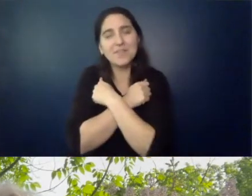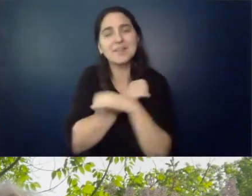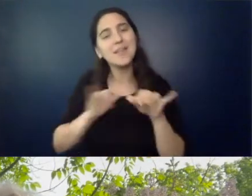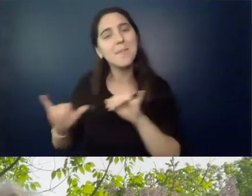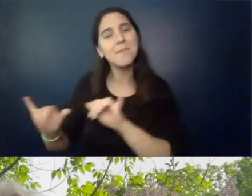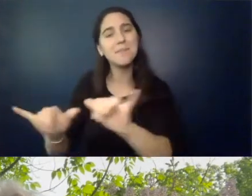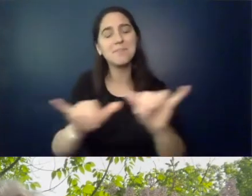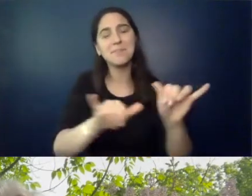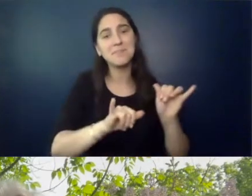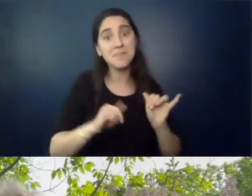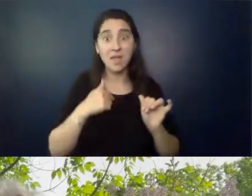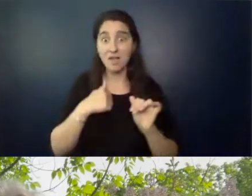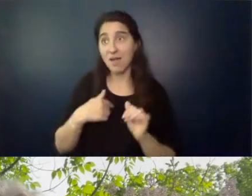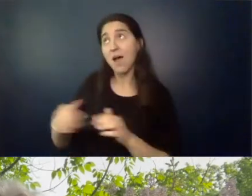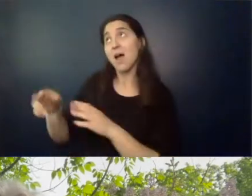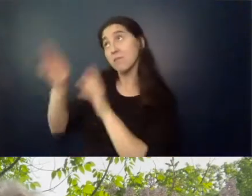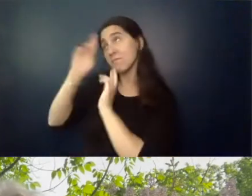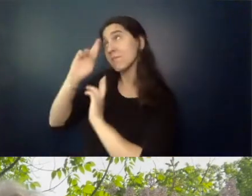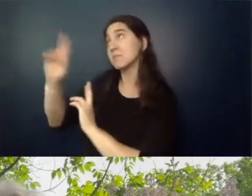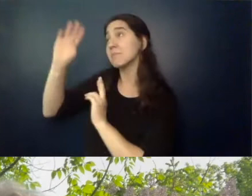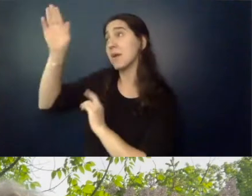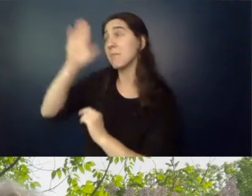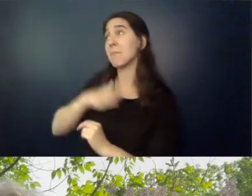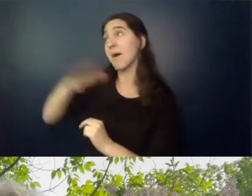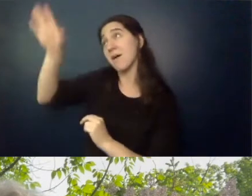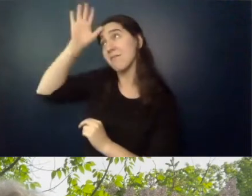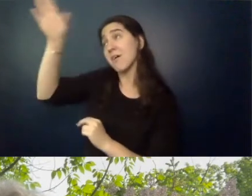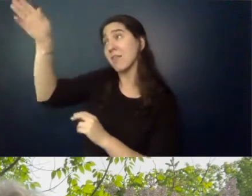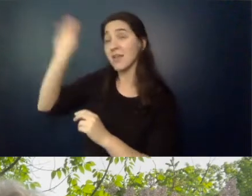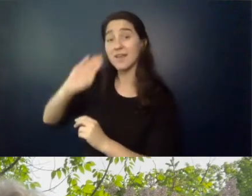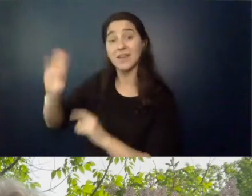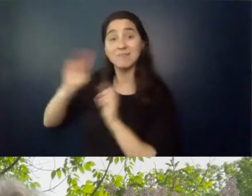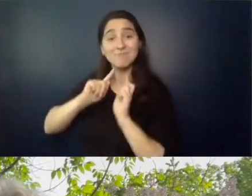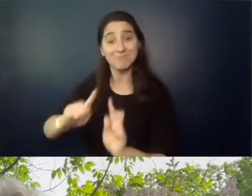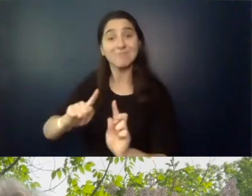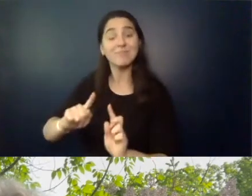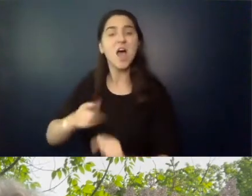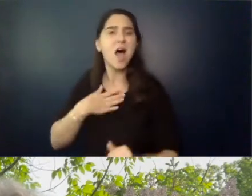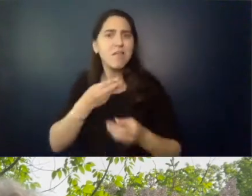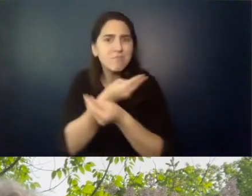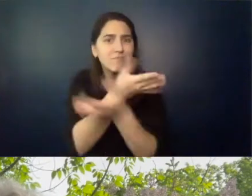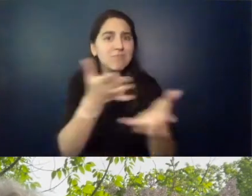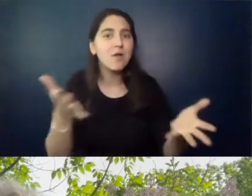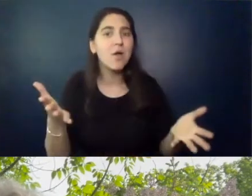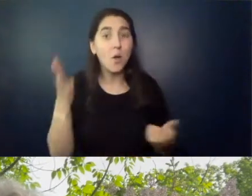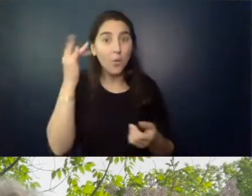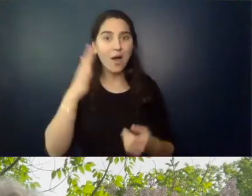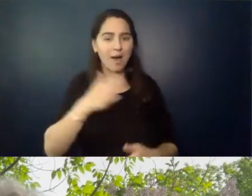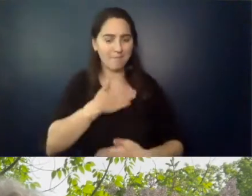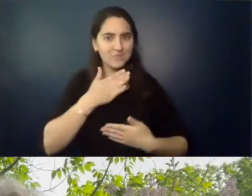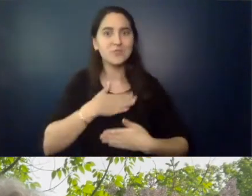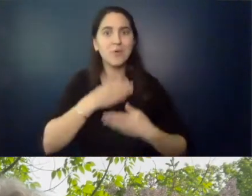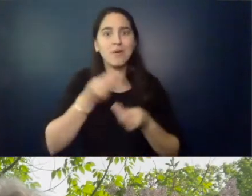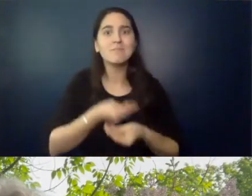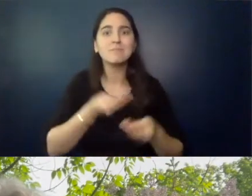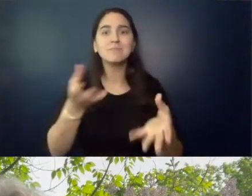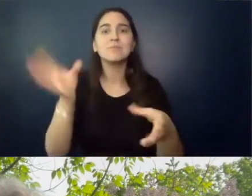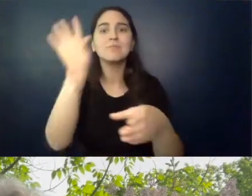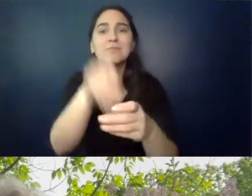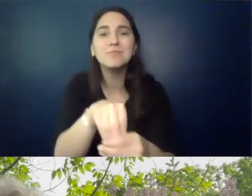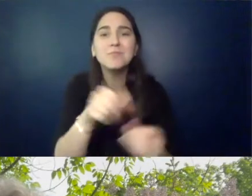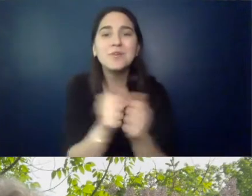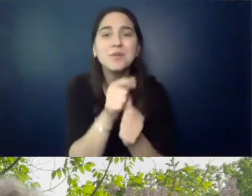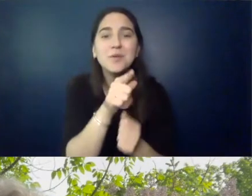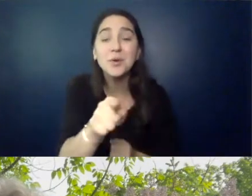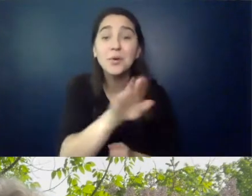love, just as I have obeyed my Father's commands and remain in his love. I have told you this so that my joy may be